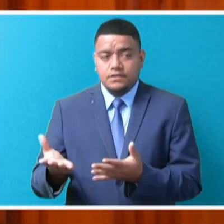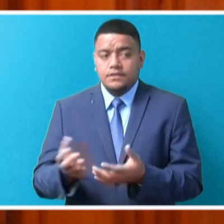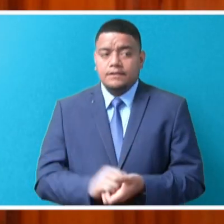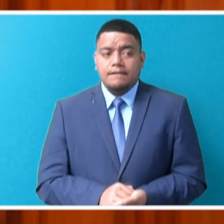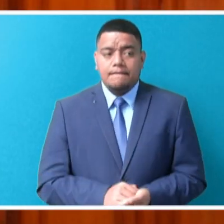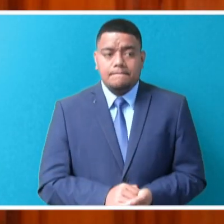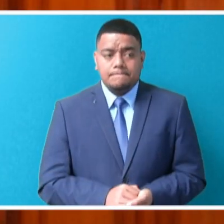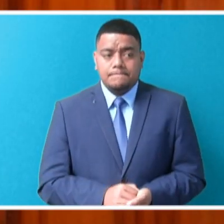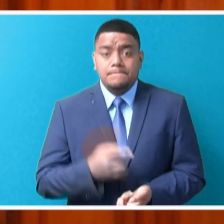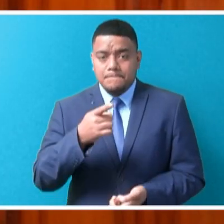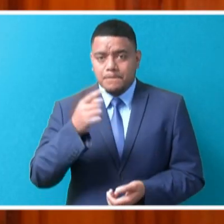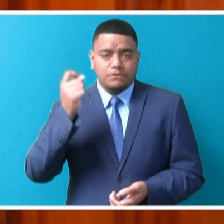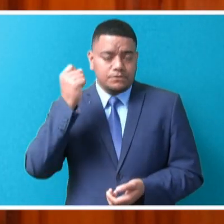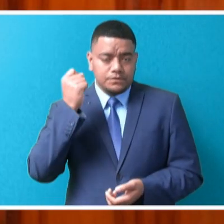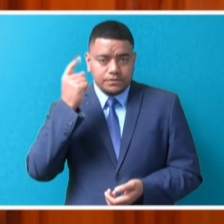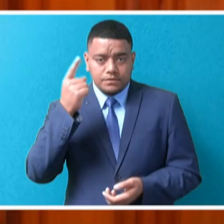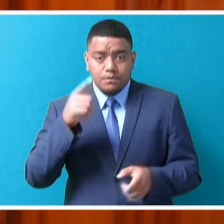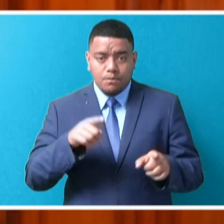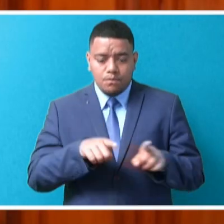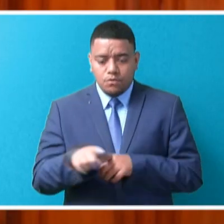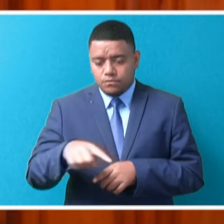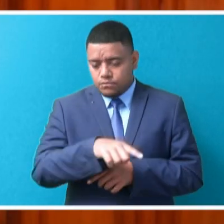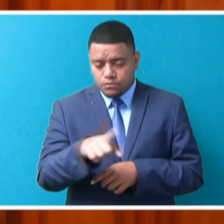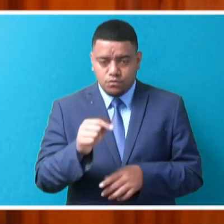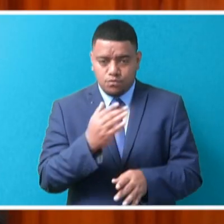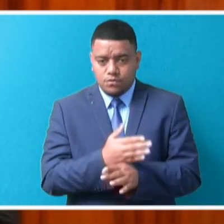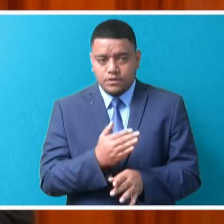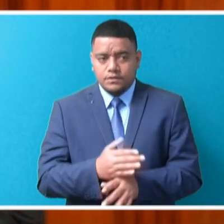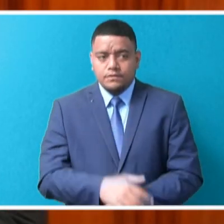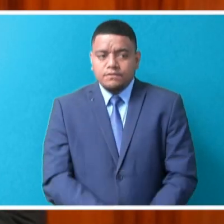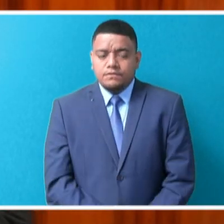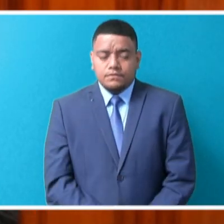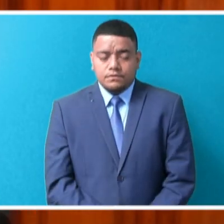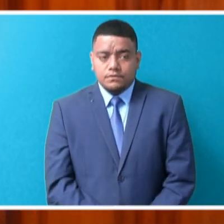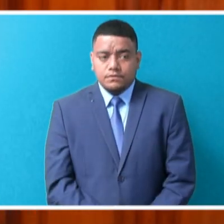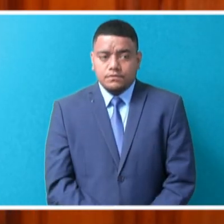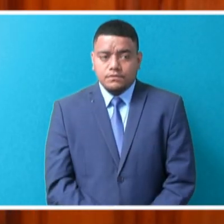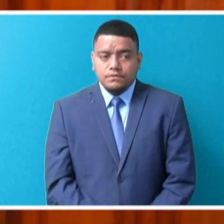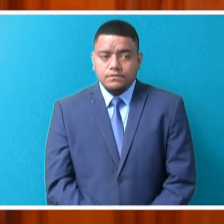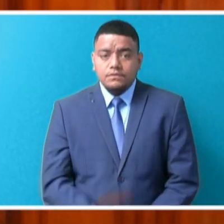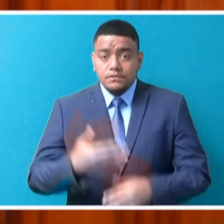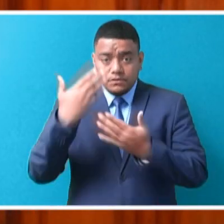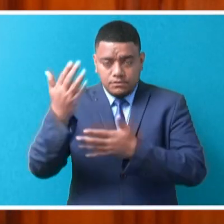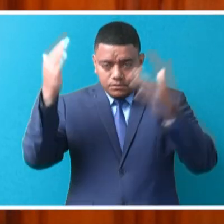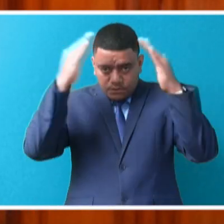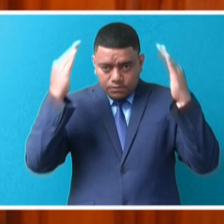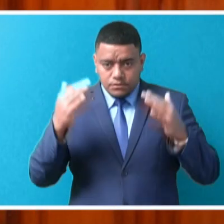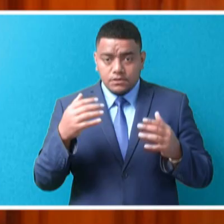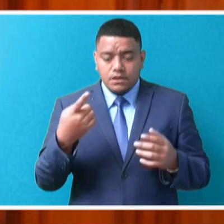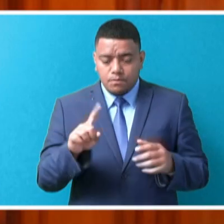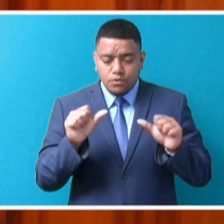that recognizes that no sector operates in isolation. Honourable Speaker, the sustainable management of our